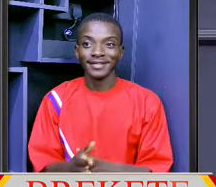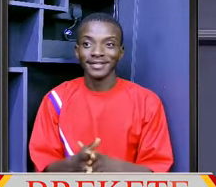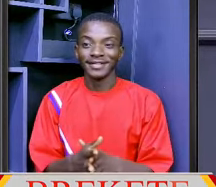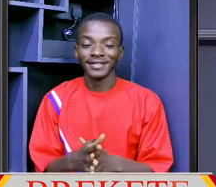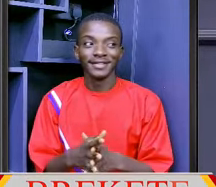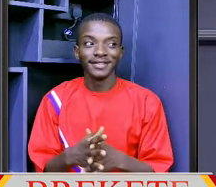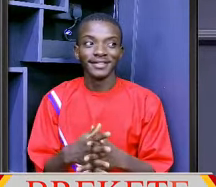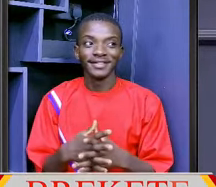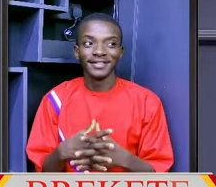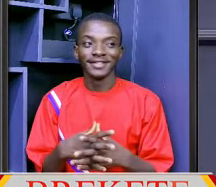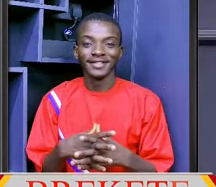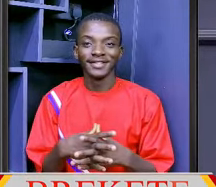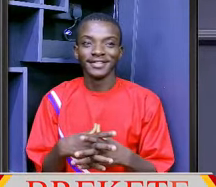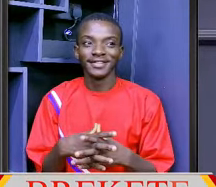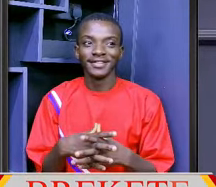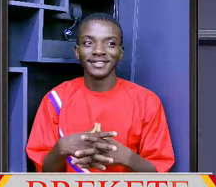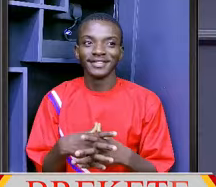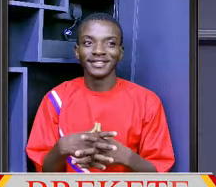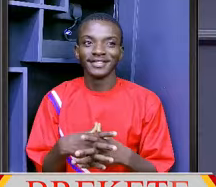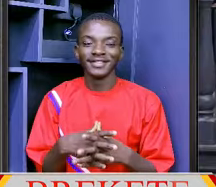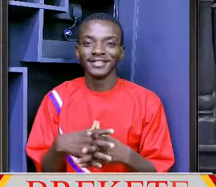now.